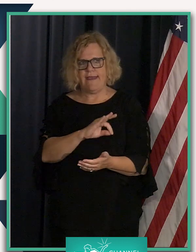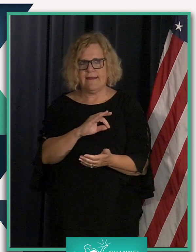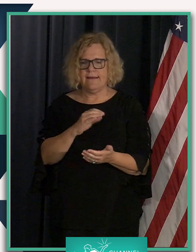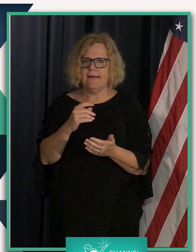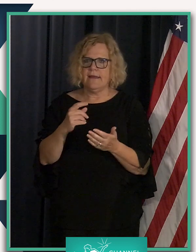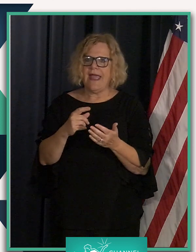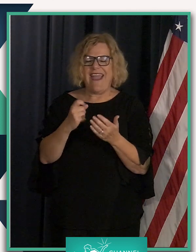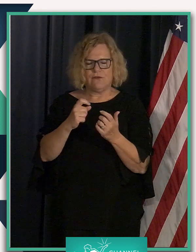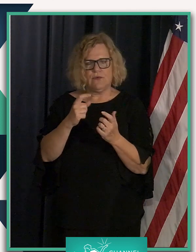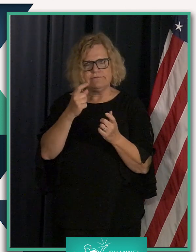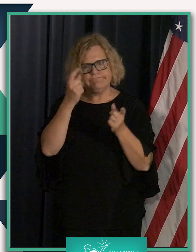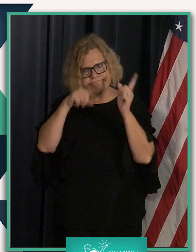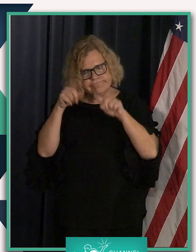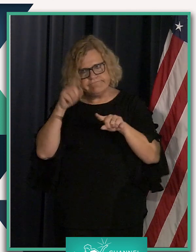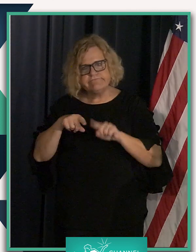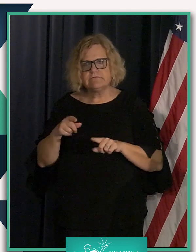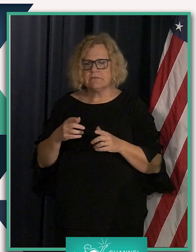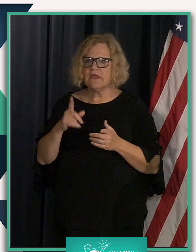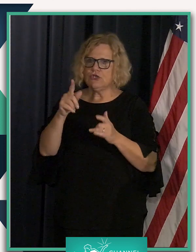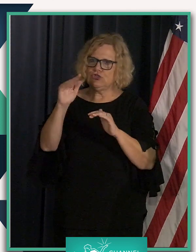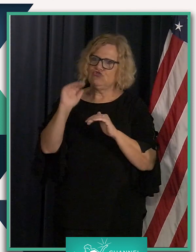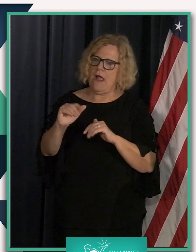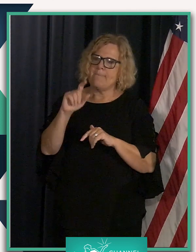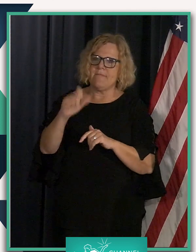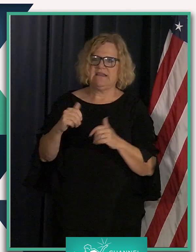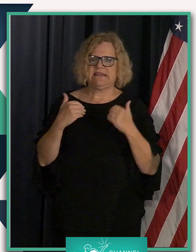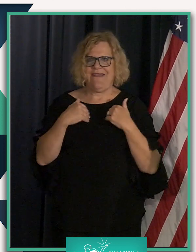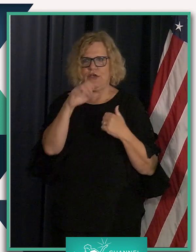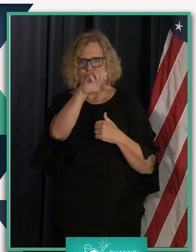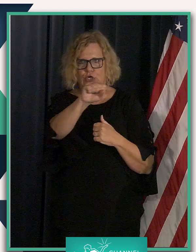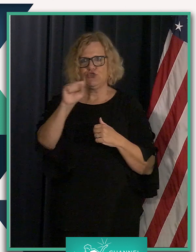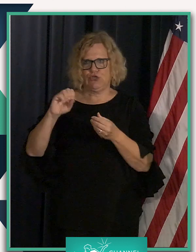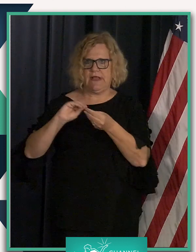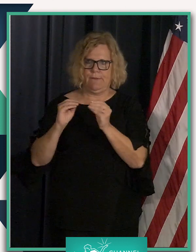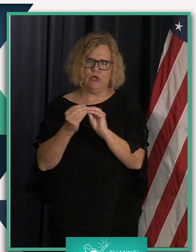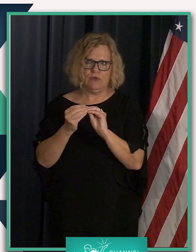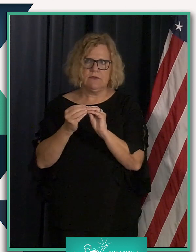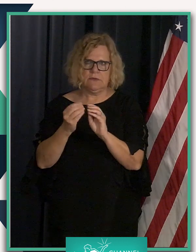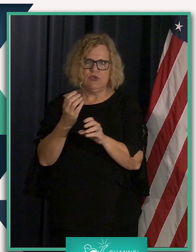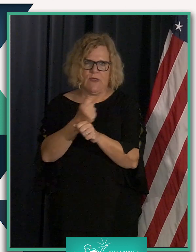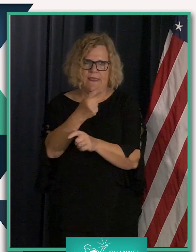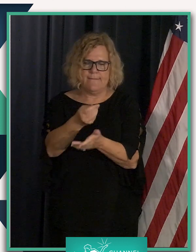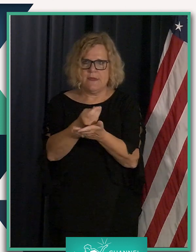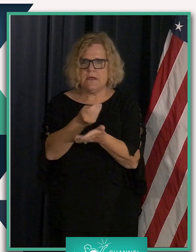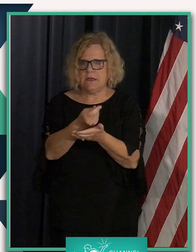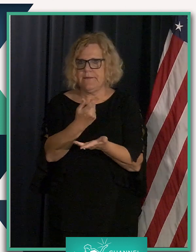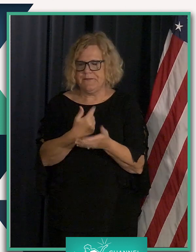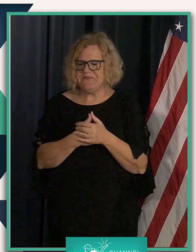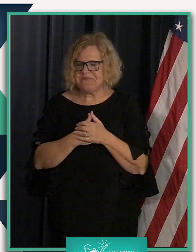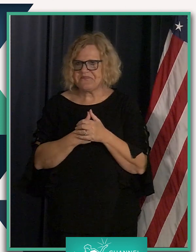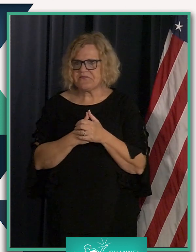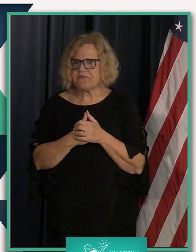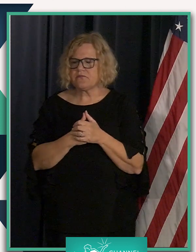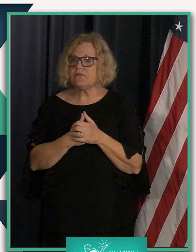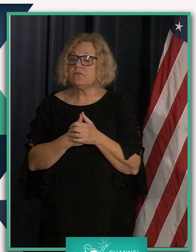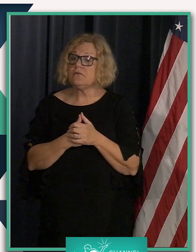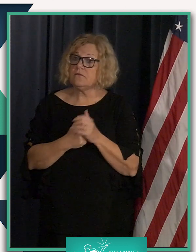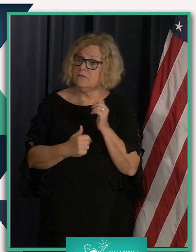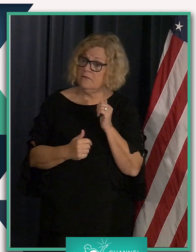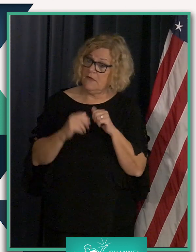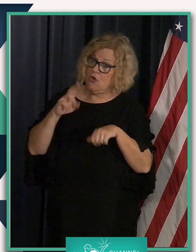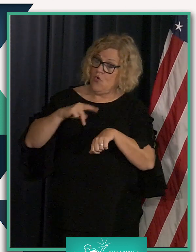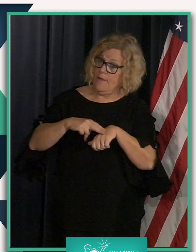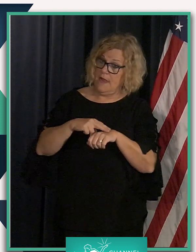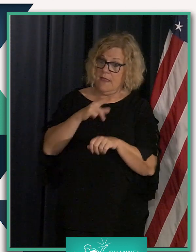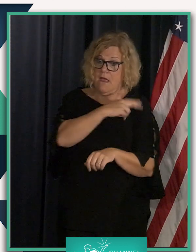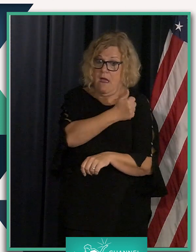cases, you're going to have to work it out. And your child must have a Social Security number to get these payments. Ordinarily, the